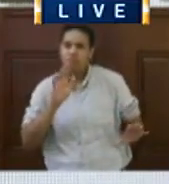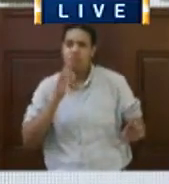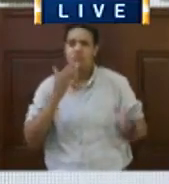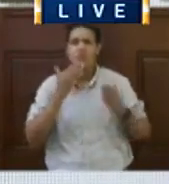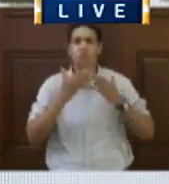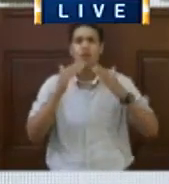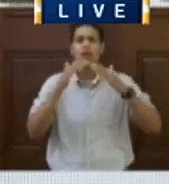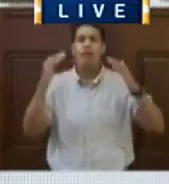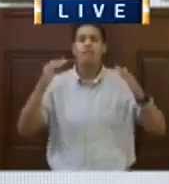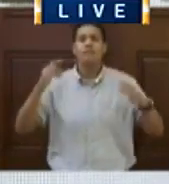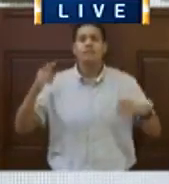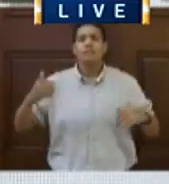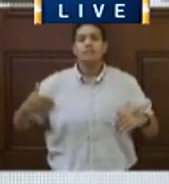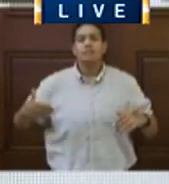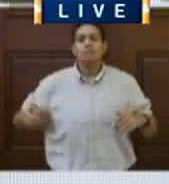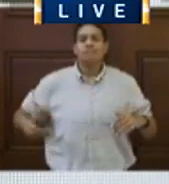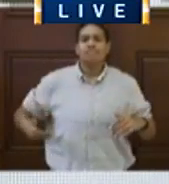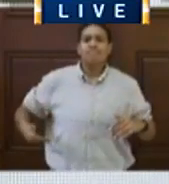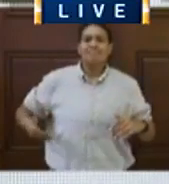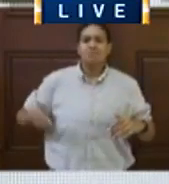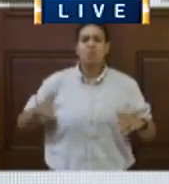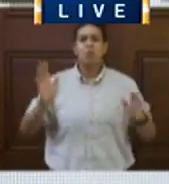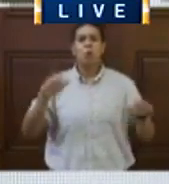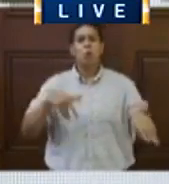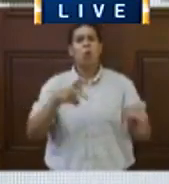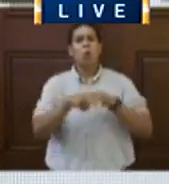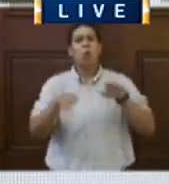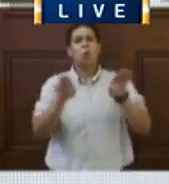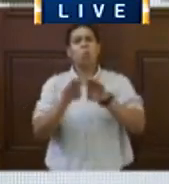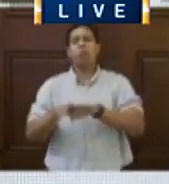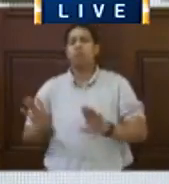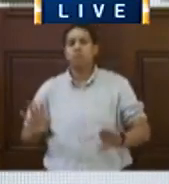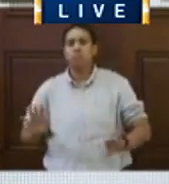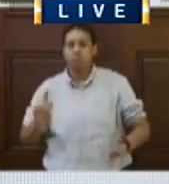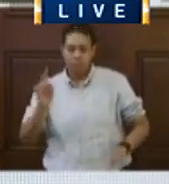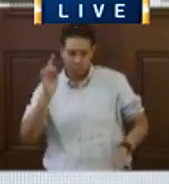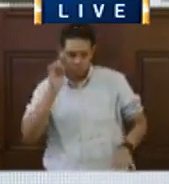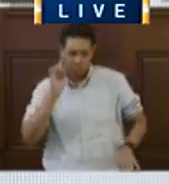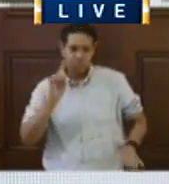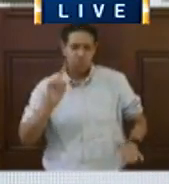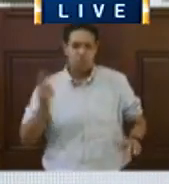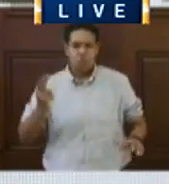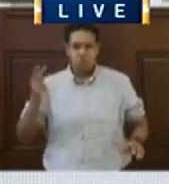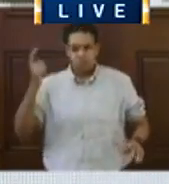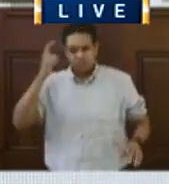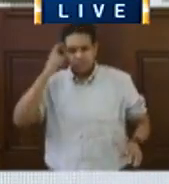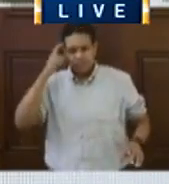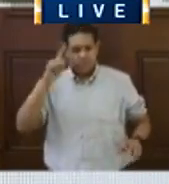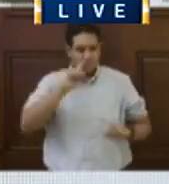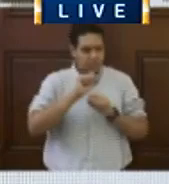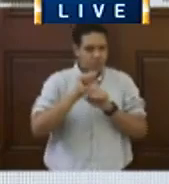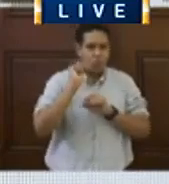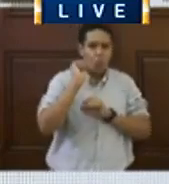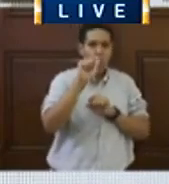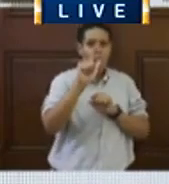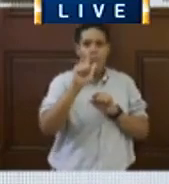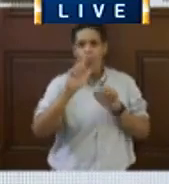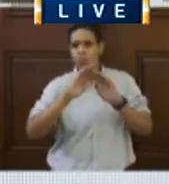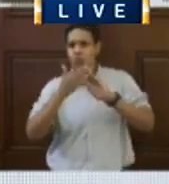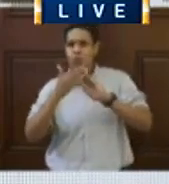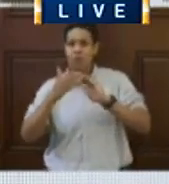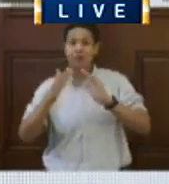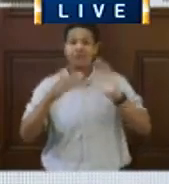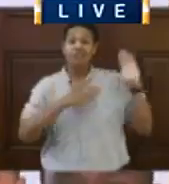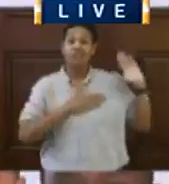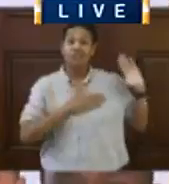discretion to ensure that all Jamaican citizens have access to water, which is